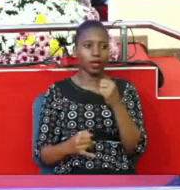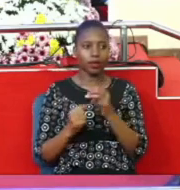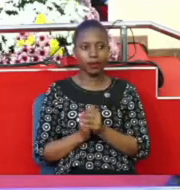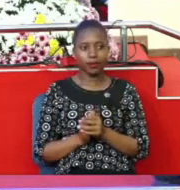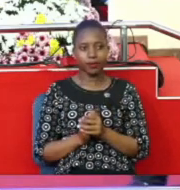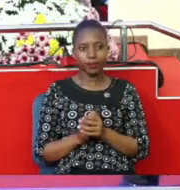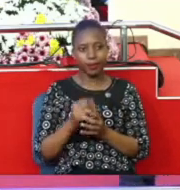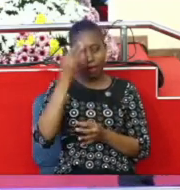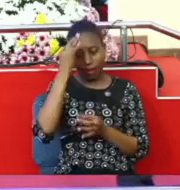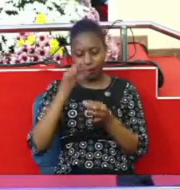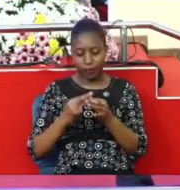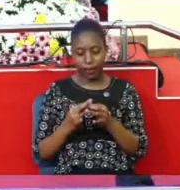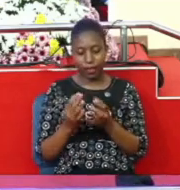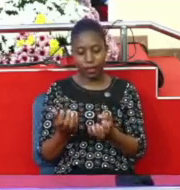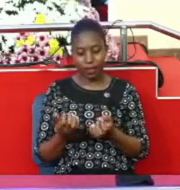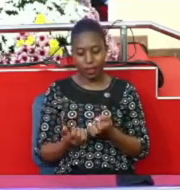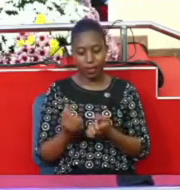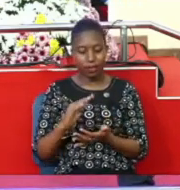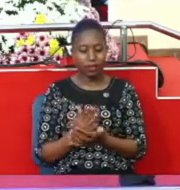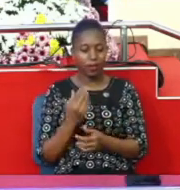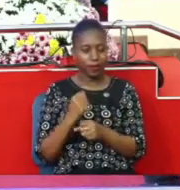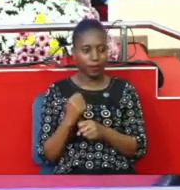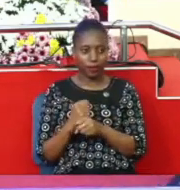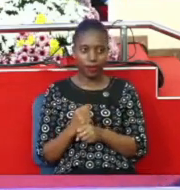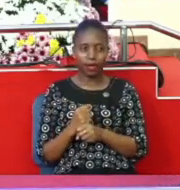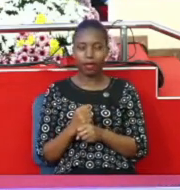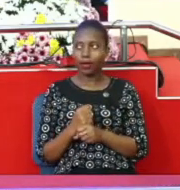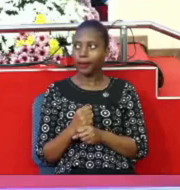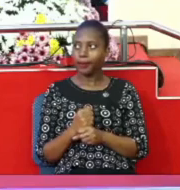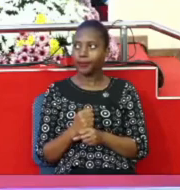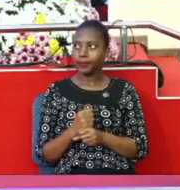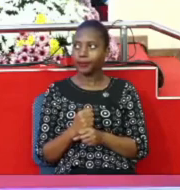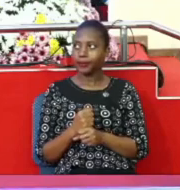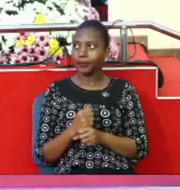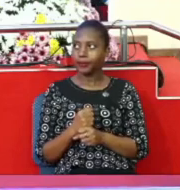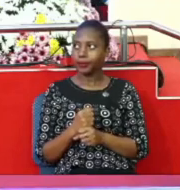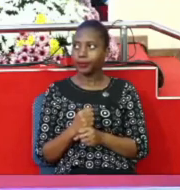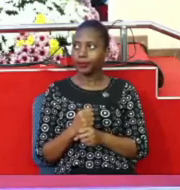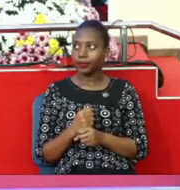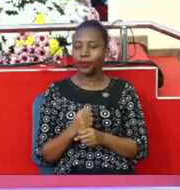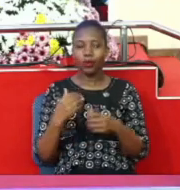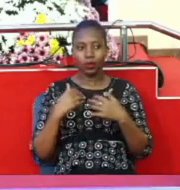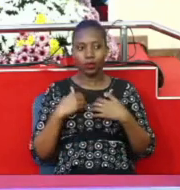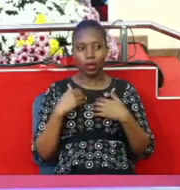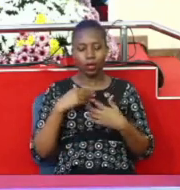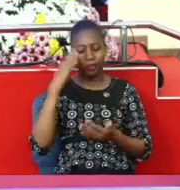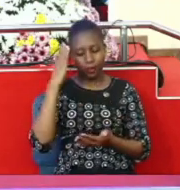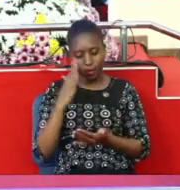works in it. You need to do some works in it to have that conviction within